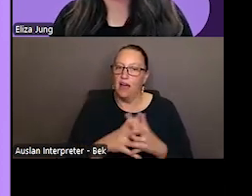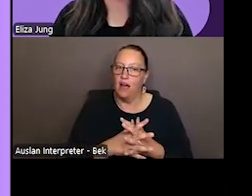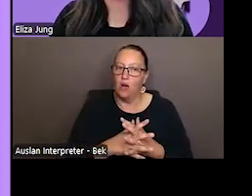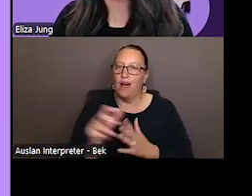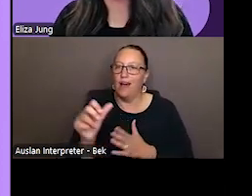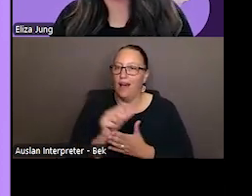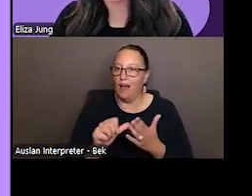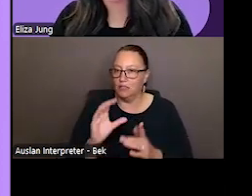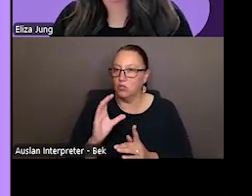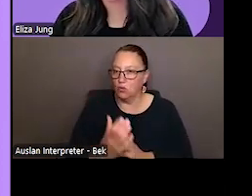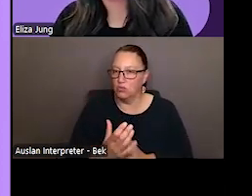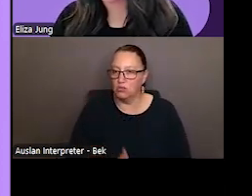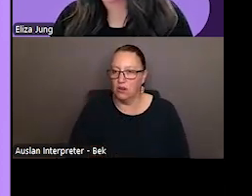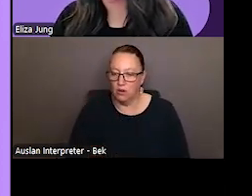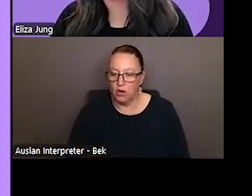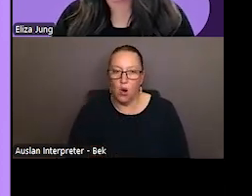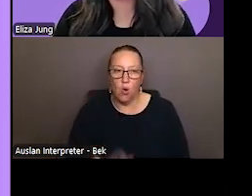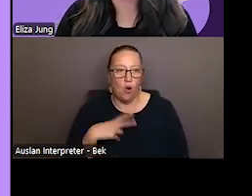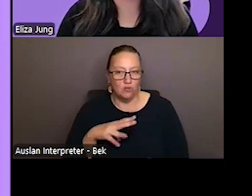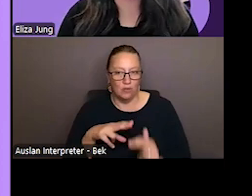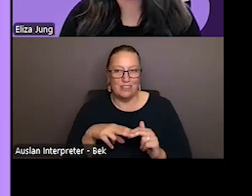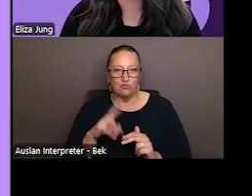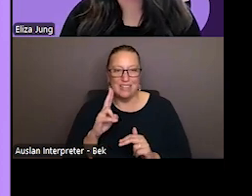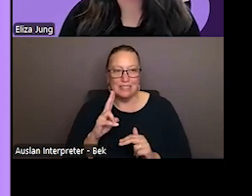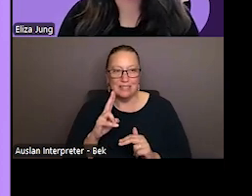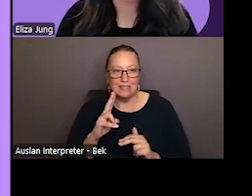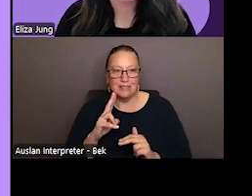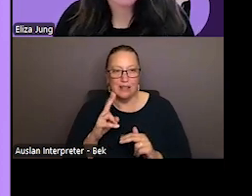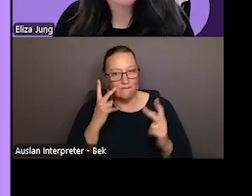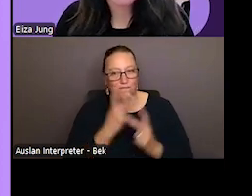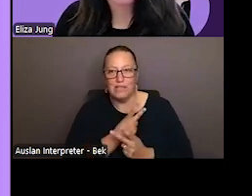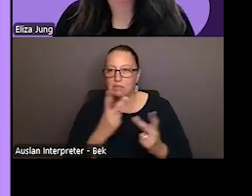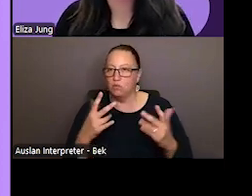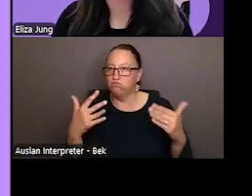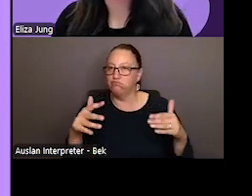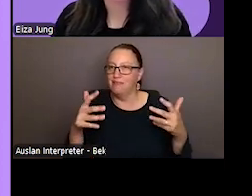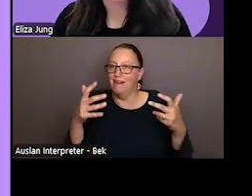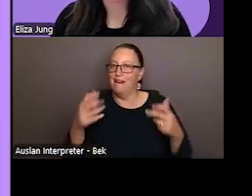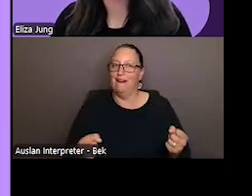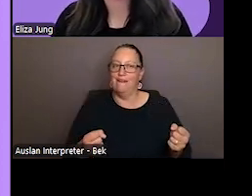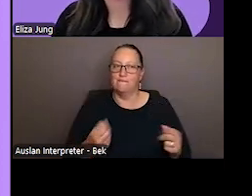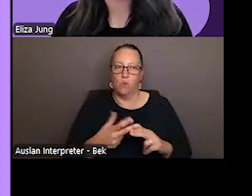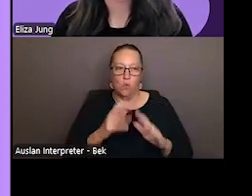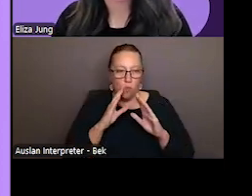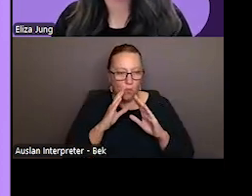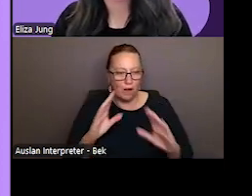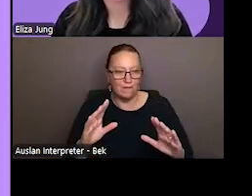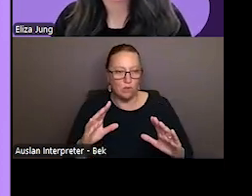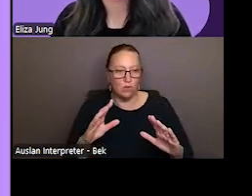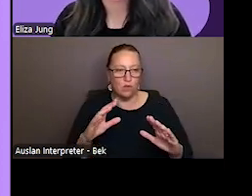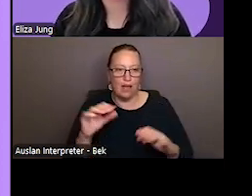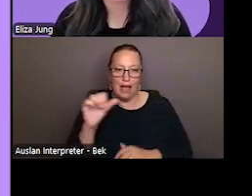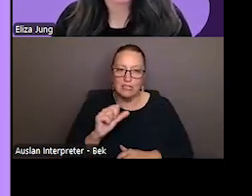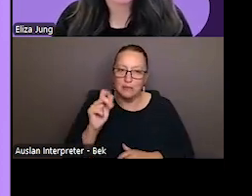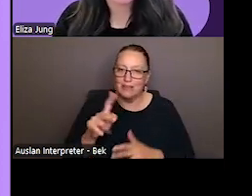They aim to increase the visibility of the incredible breadth of artistic practice and cultural exchange by Australian artists,